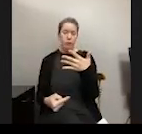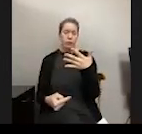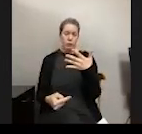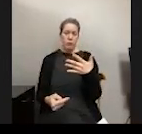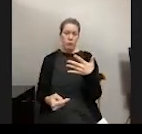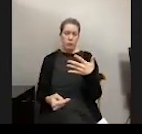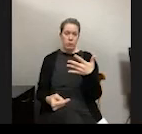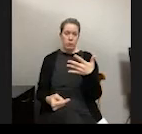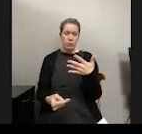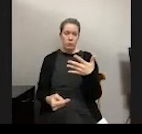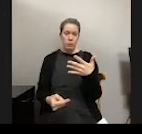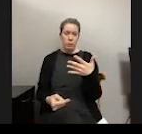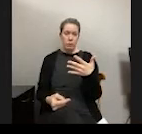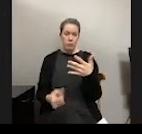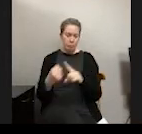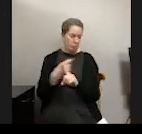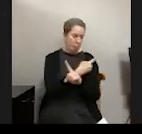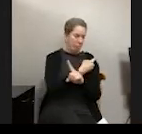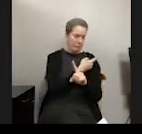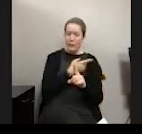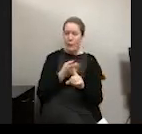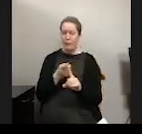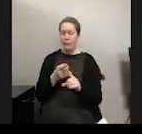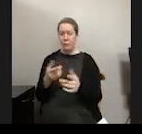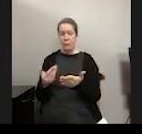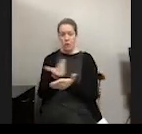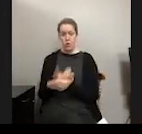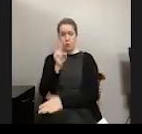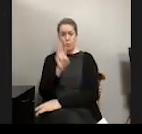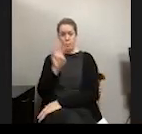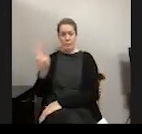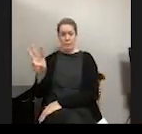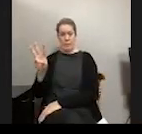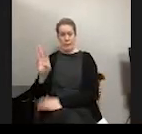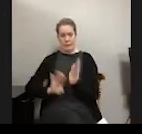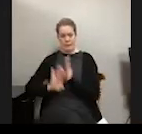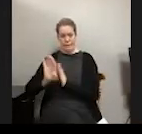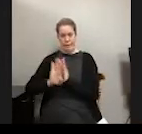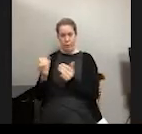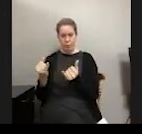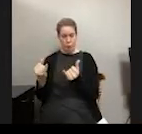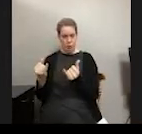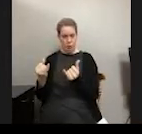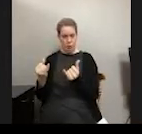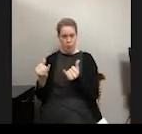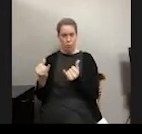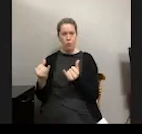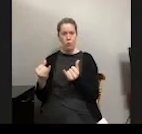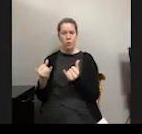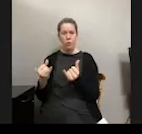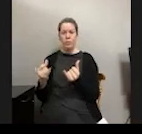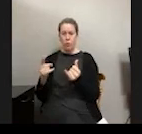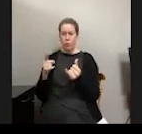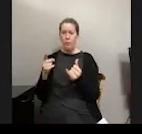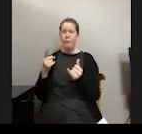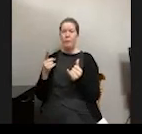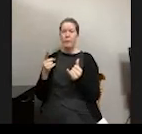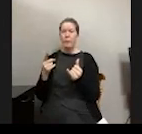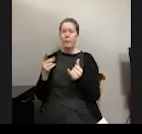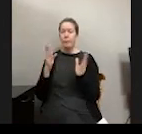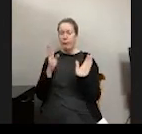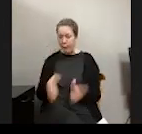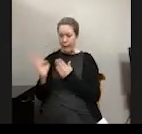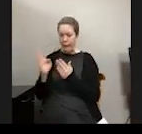A bit of a tangent there, but new website. And on as part of this website is that we plan to have an artist directory and an opportunity